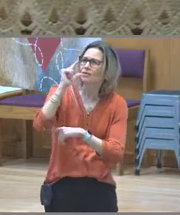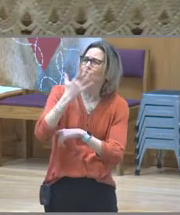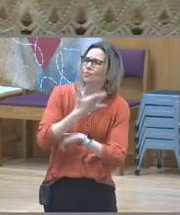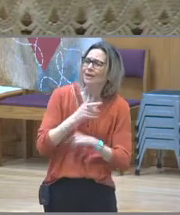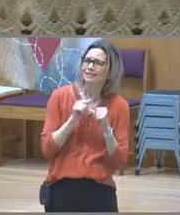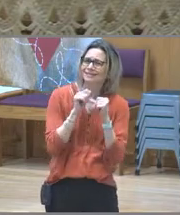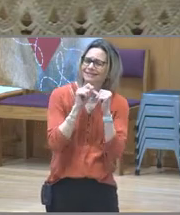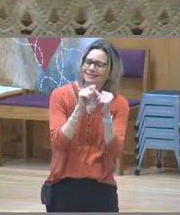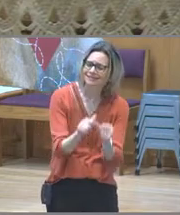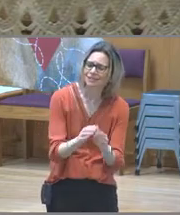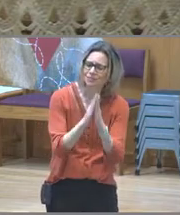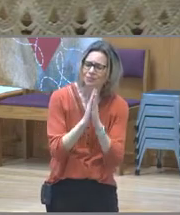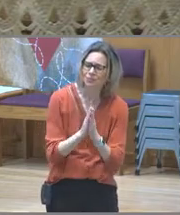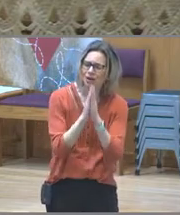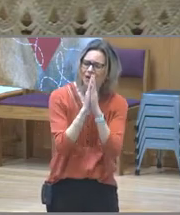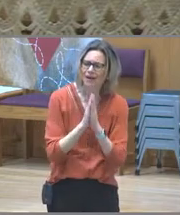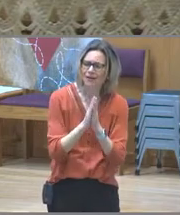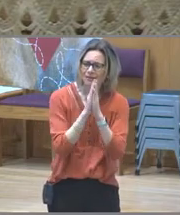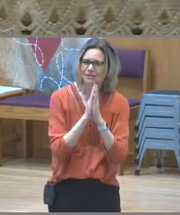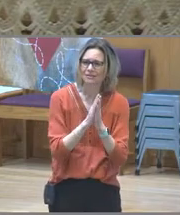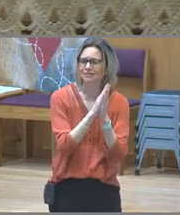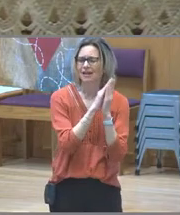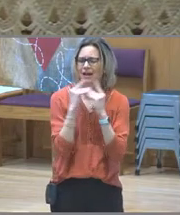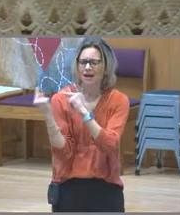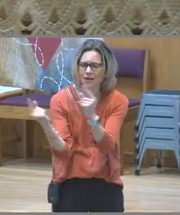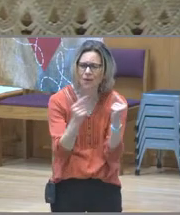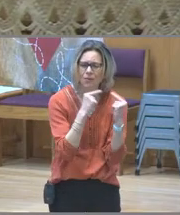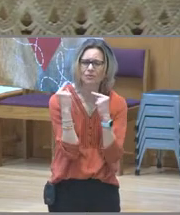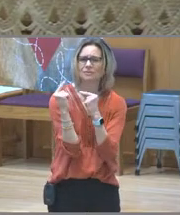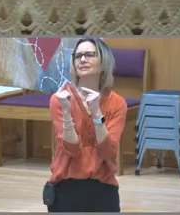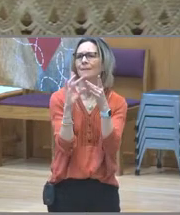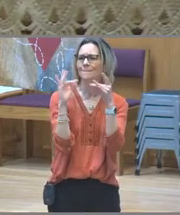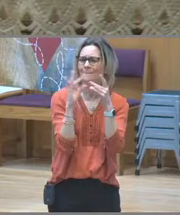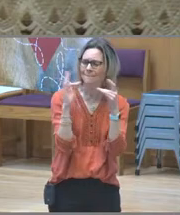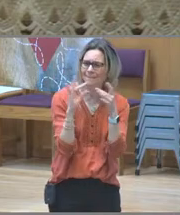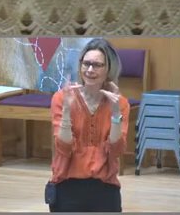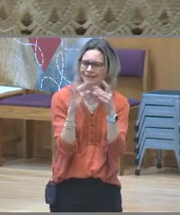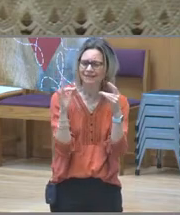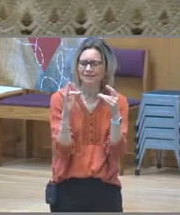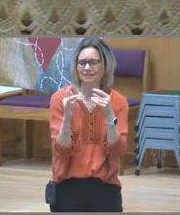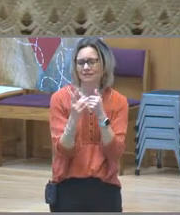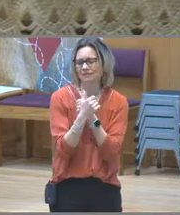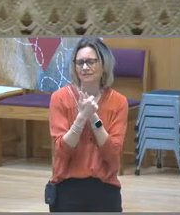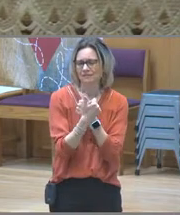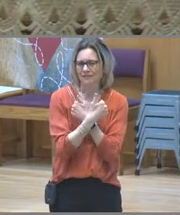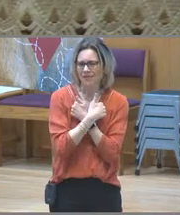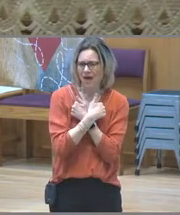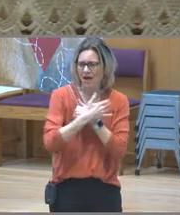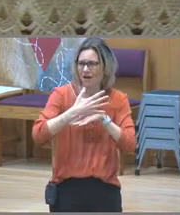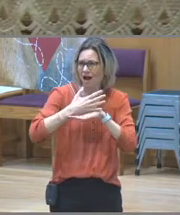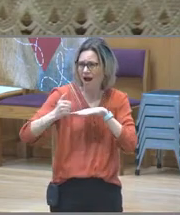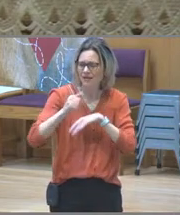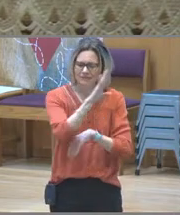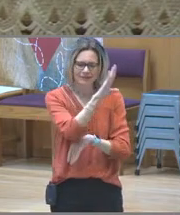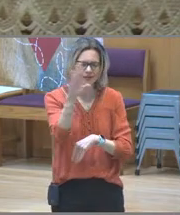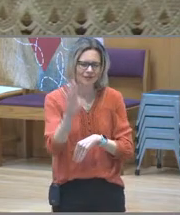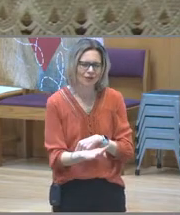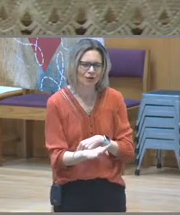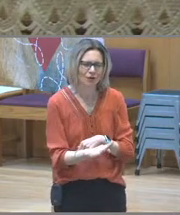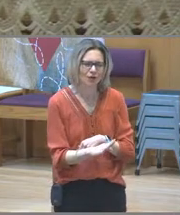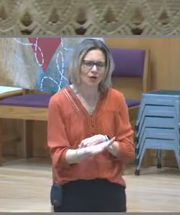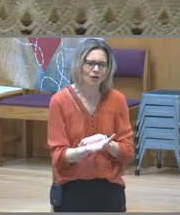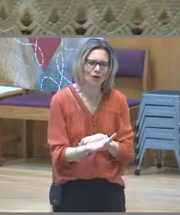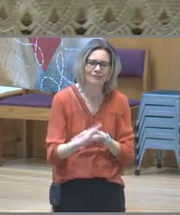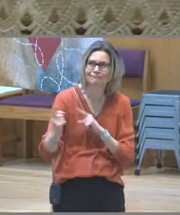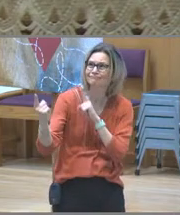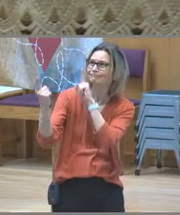Every prayer echoes the message. God's love never runs out. Let's run to God with open